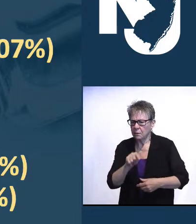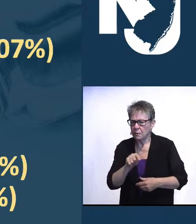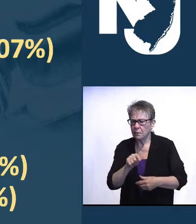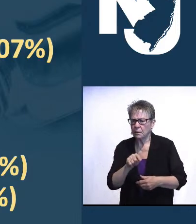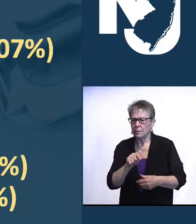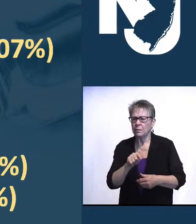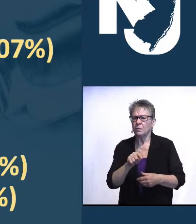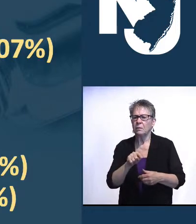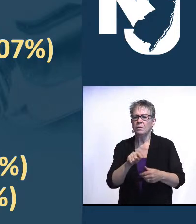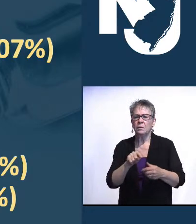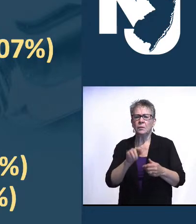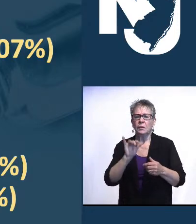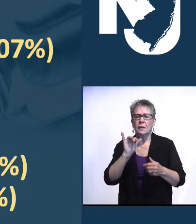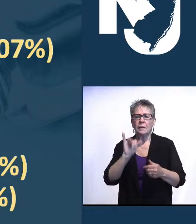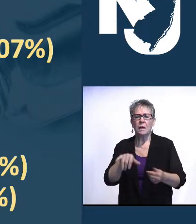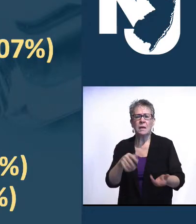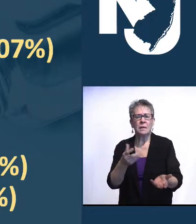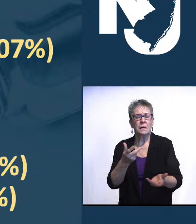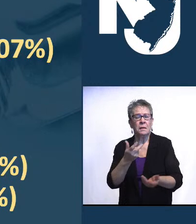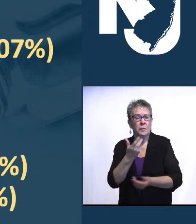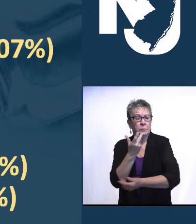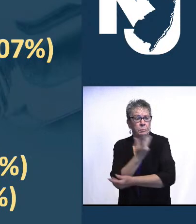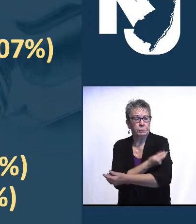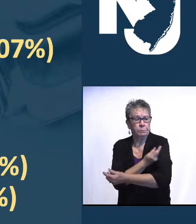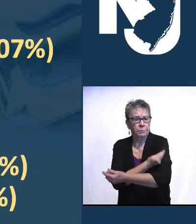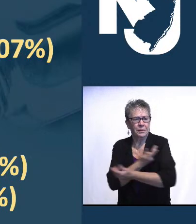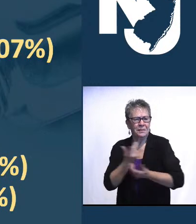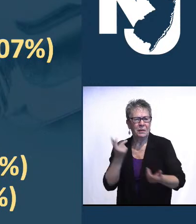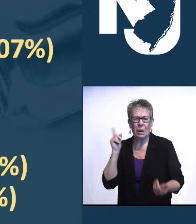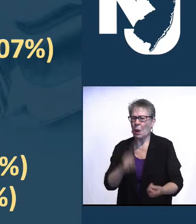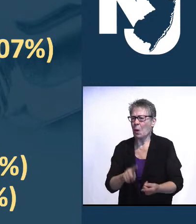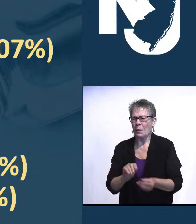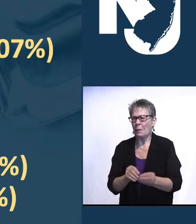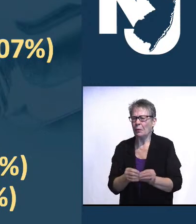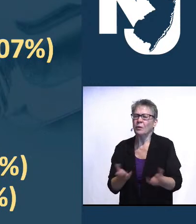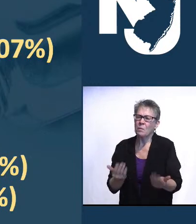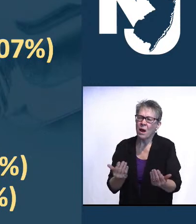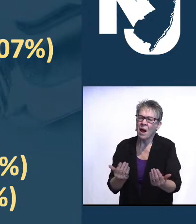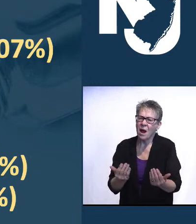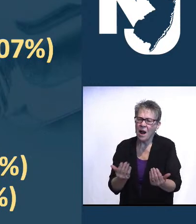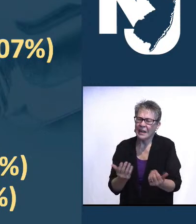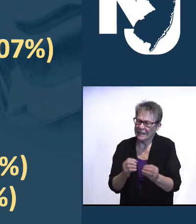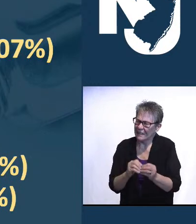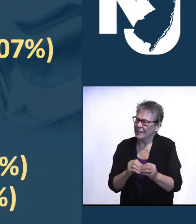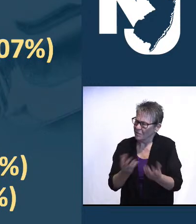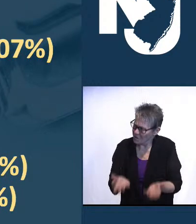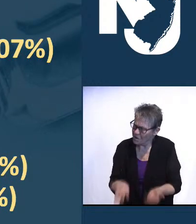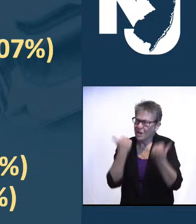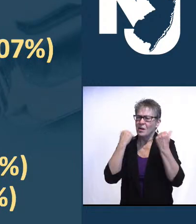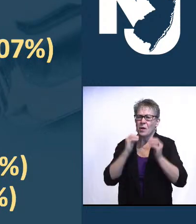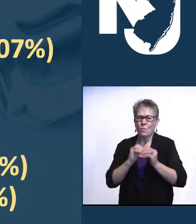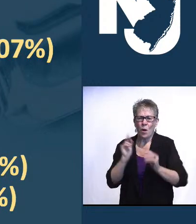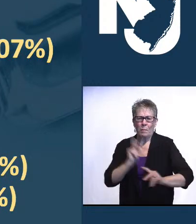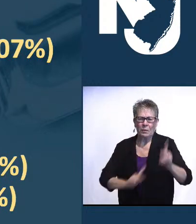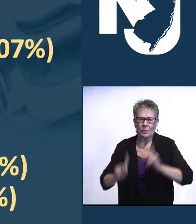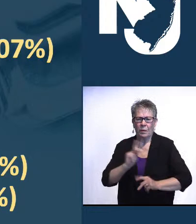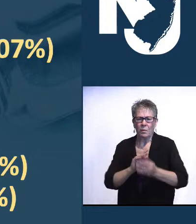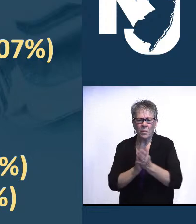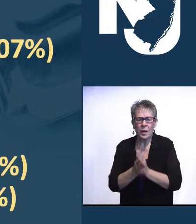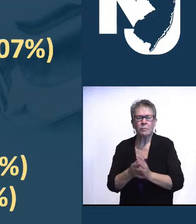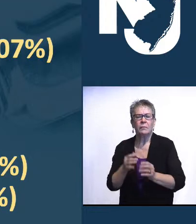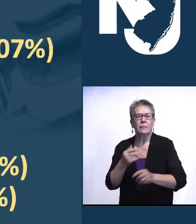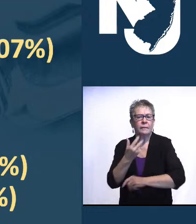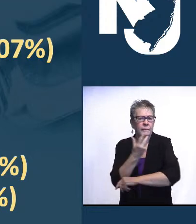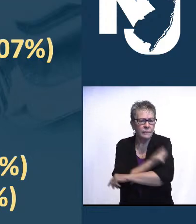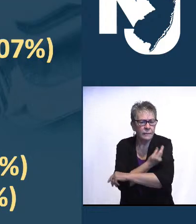be. And this is not, folks, by the way, there's an interesting piece this morning that I read. This does not break down on political lines like